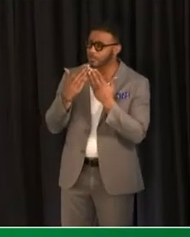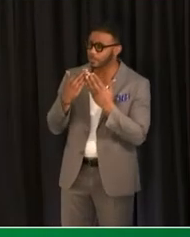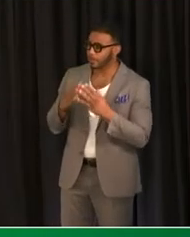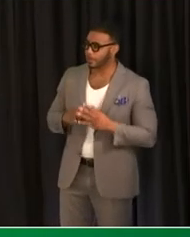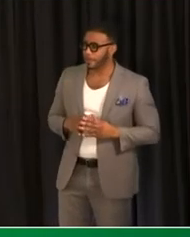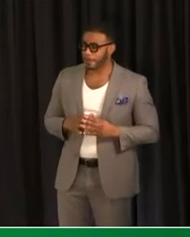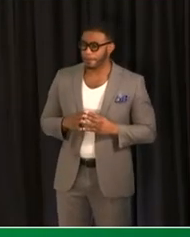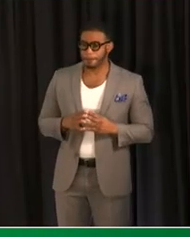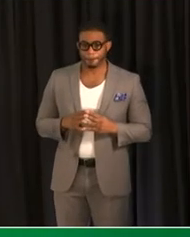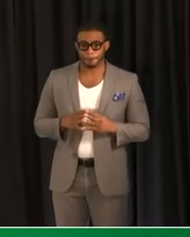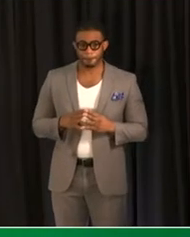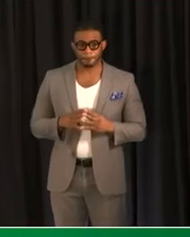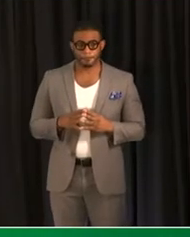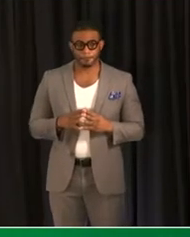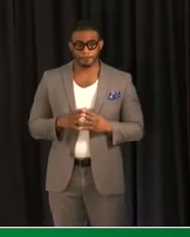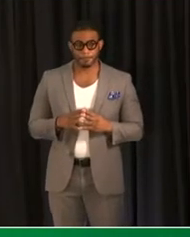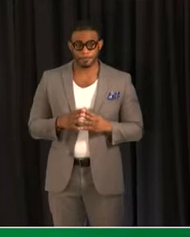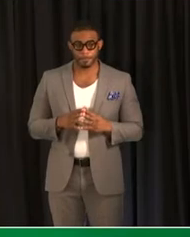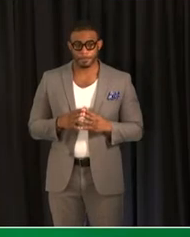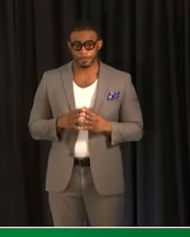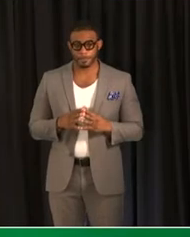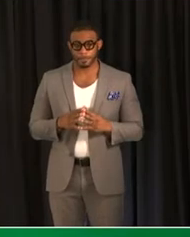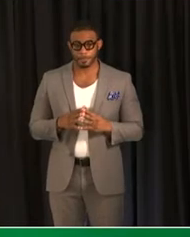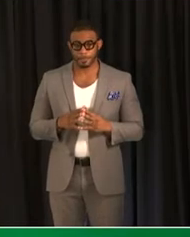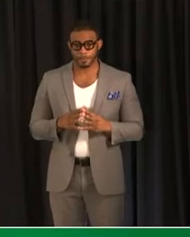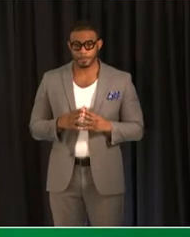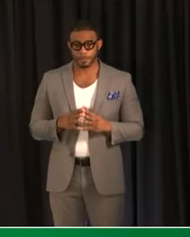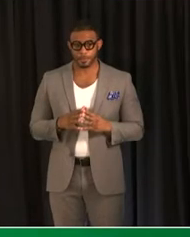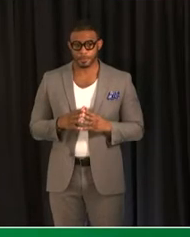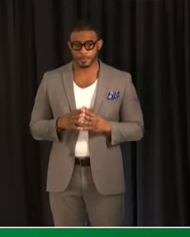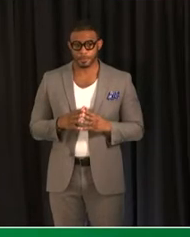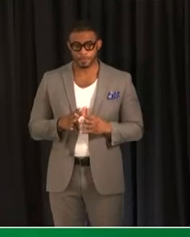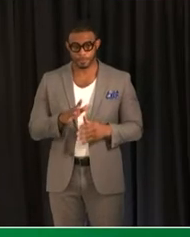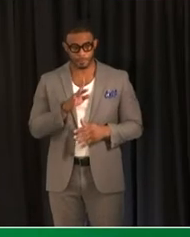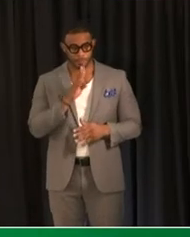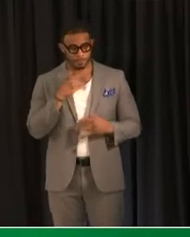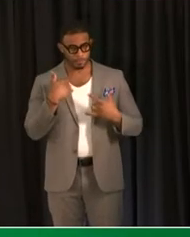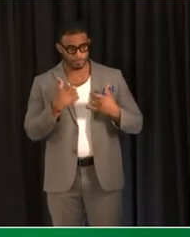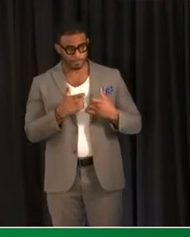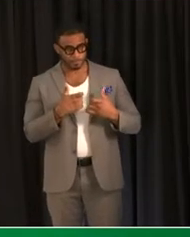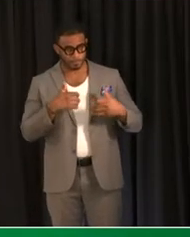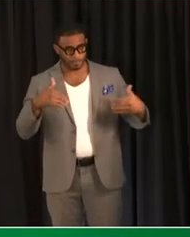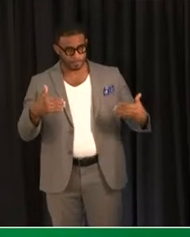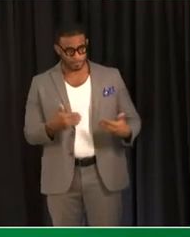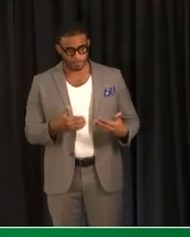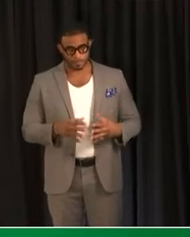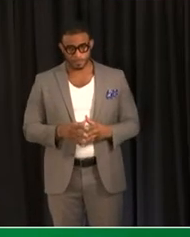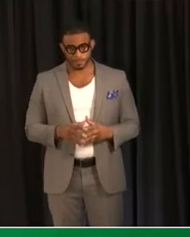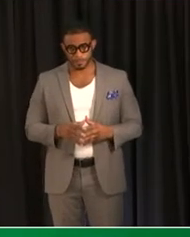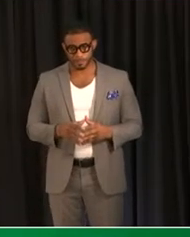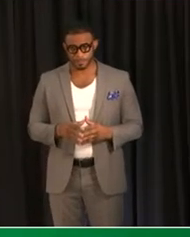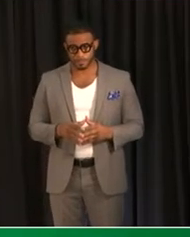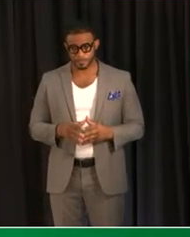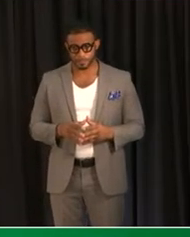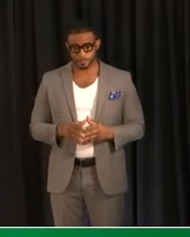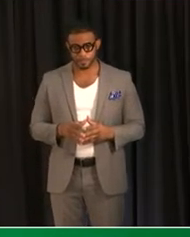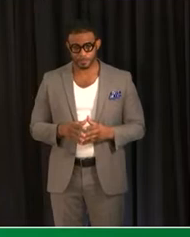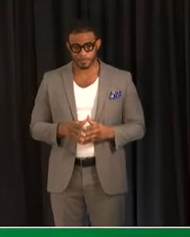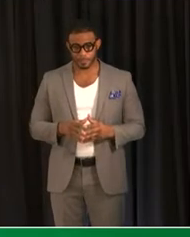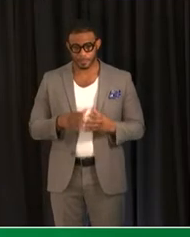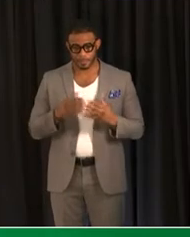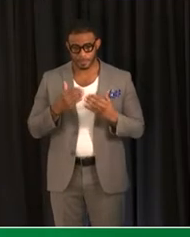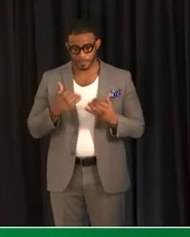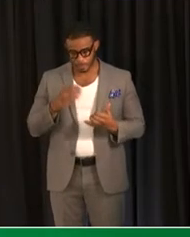Gracias. Sí, buenas tardes. Good afternoon. Mi nombre es Miriam Ramírez, como ya lo dijo. I am Muriel Ramirez, like he